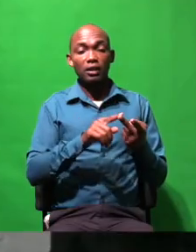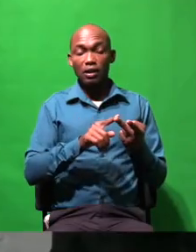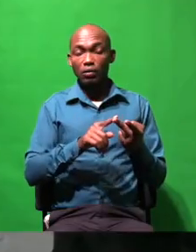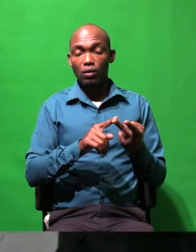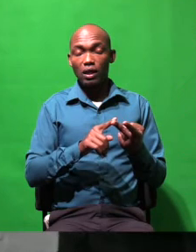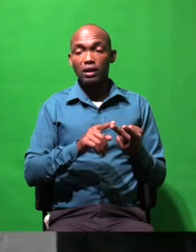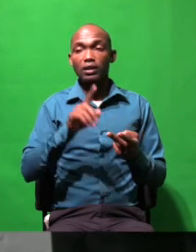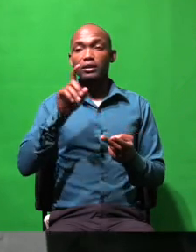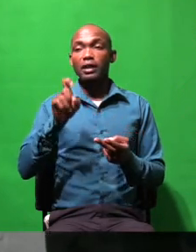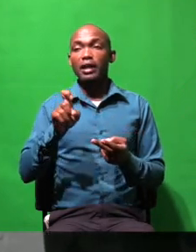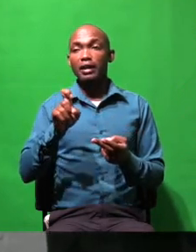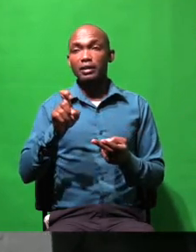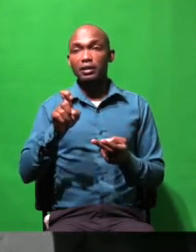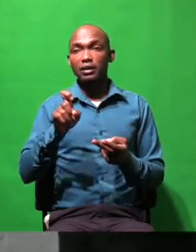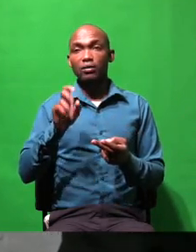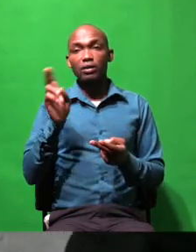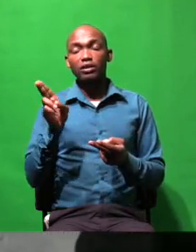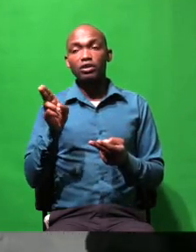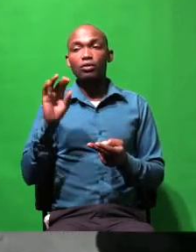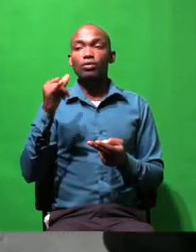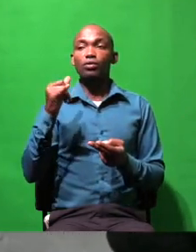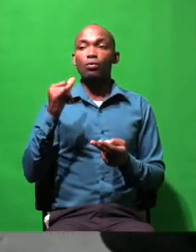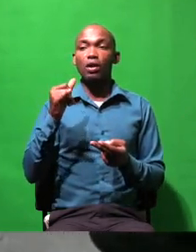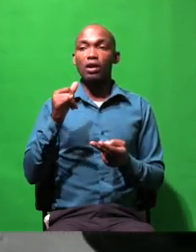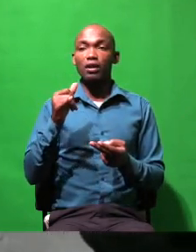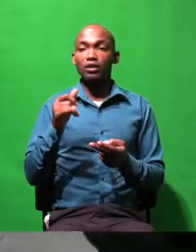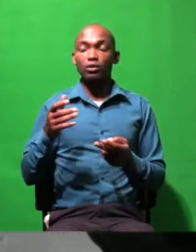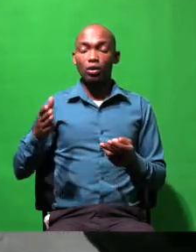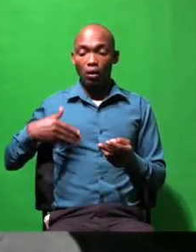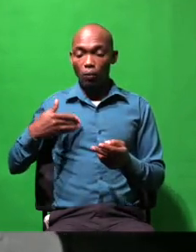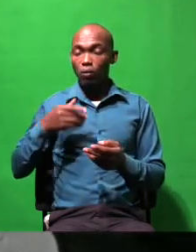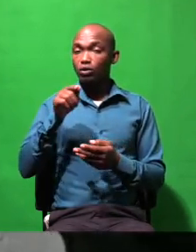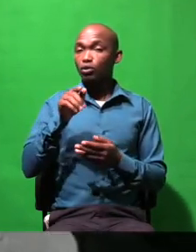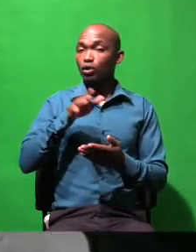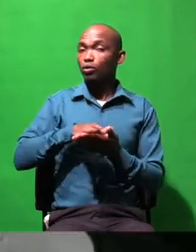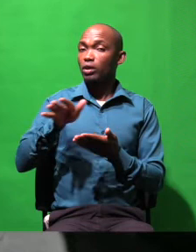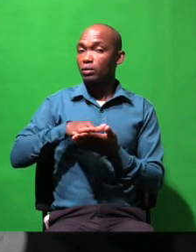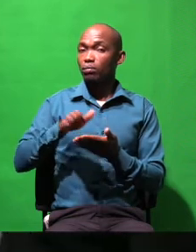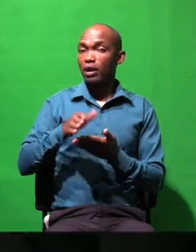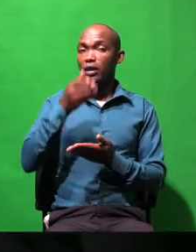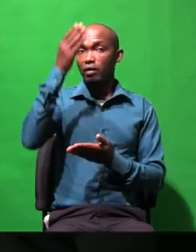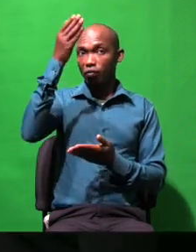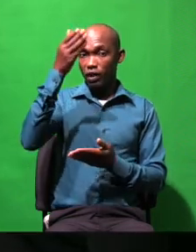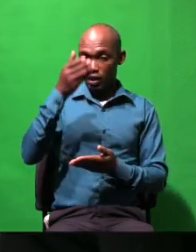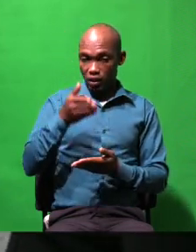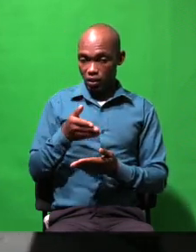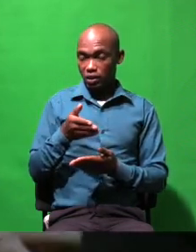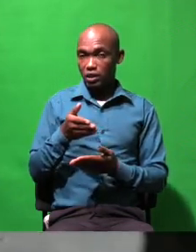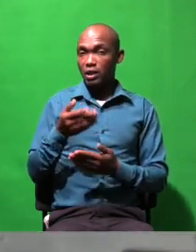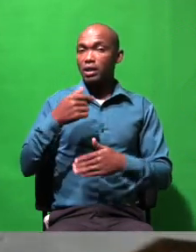with this one. So we want to explain the stage of